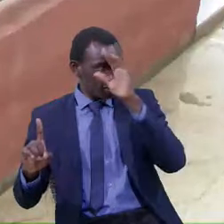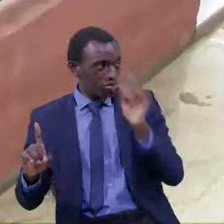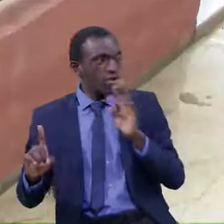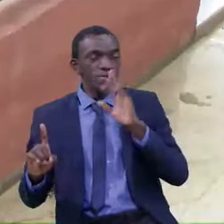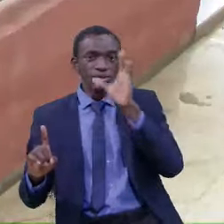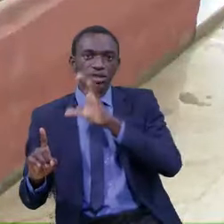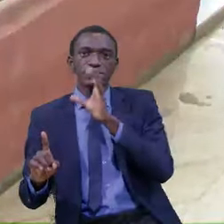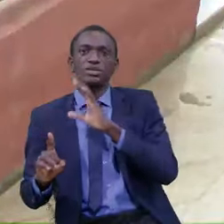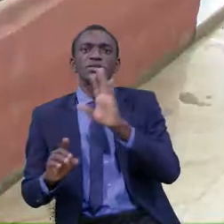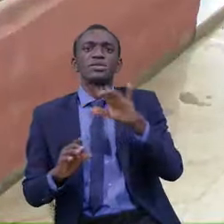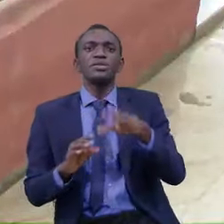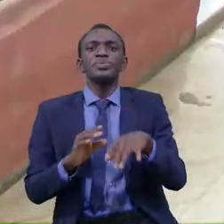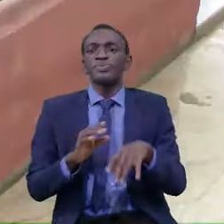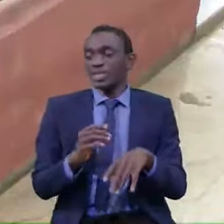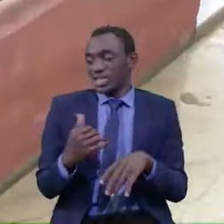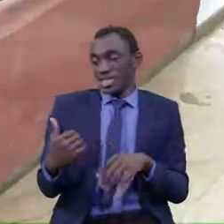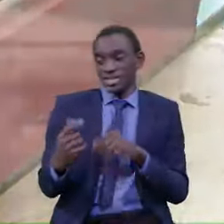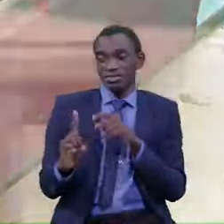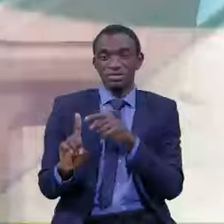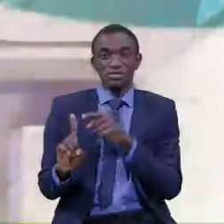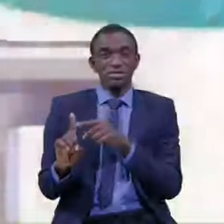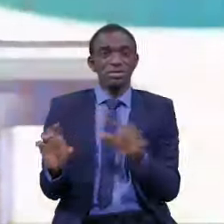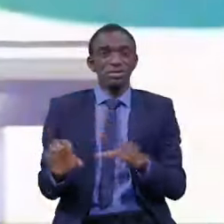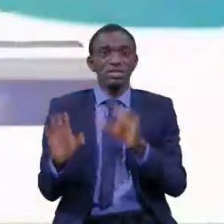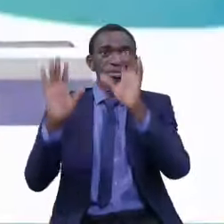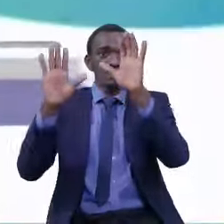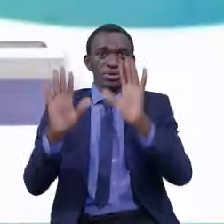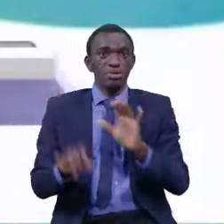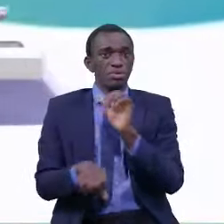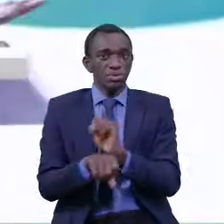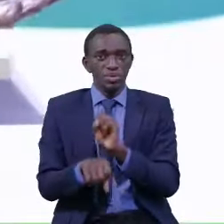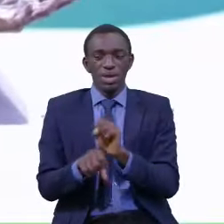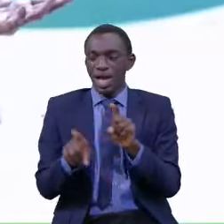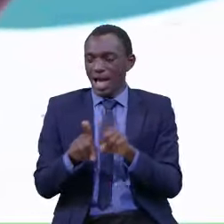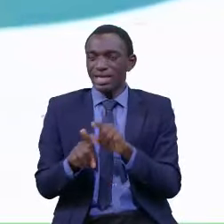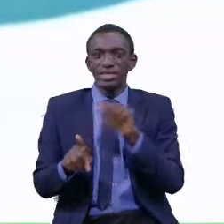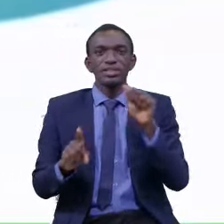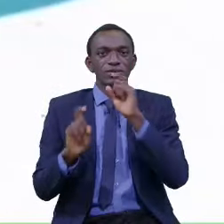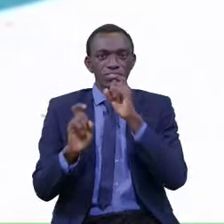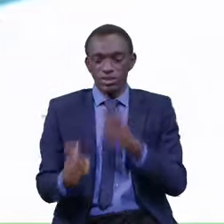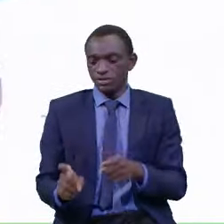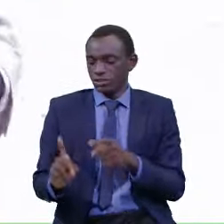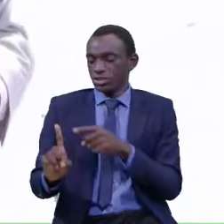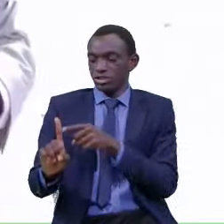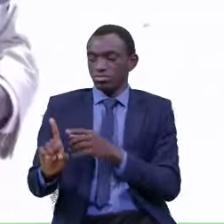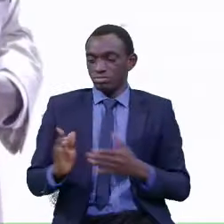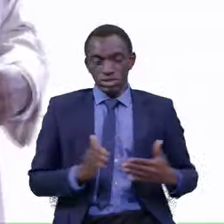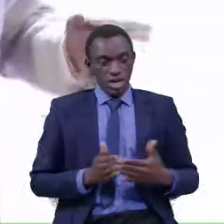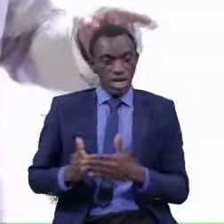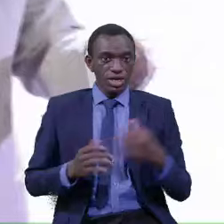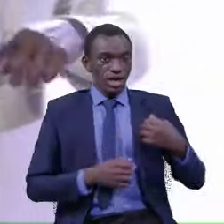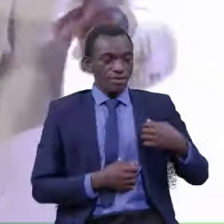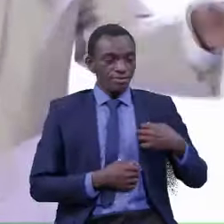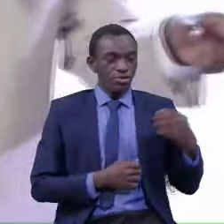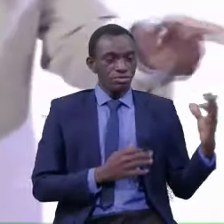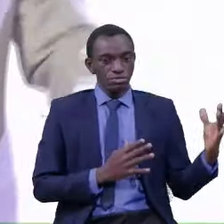miracles as a gift. And then they got to the man, and